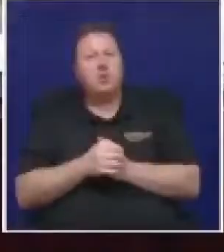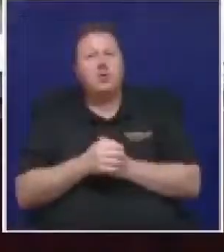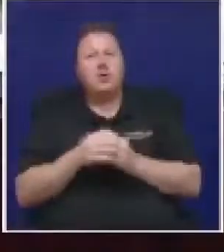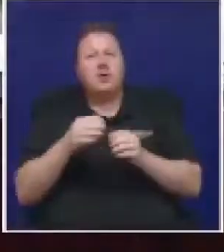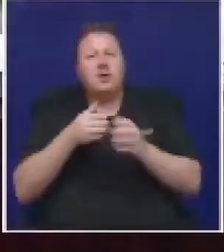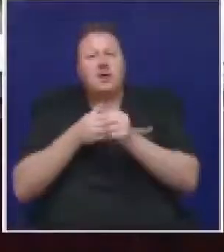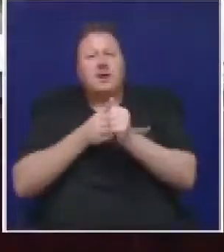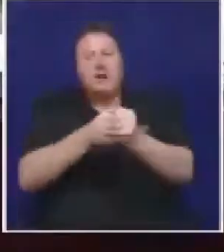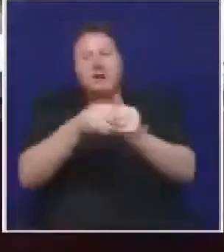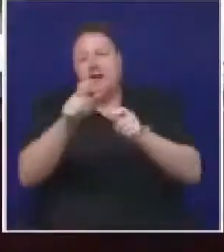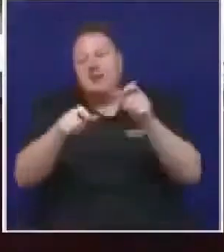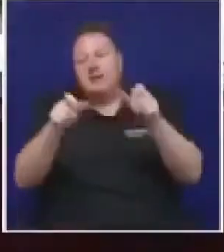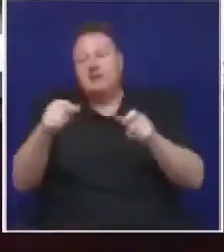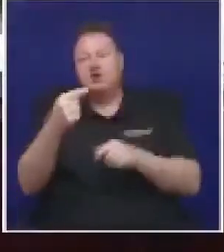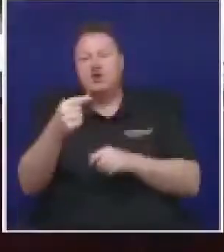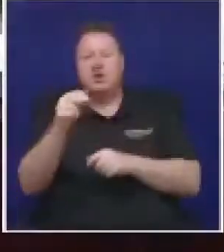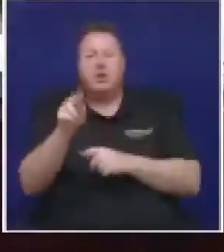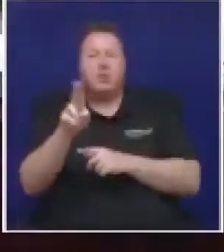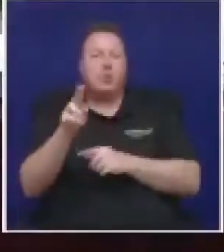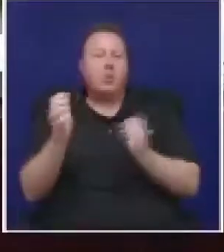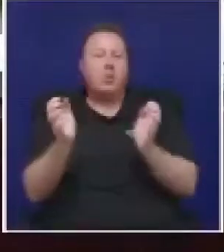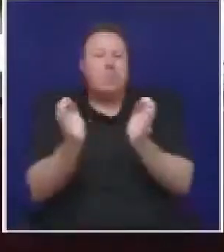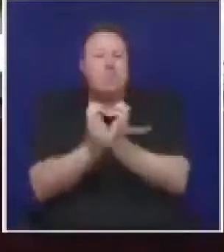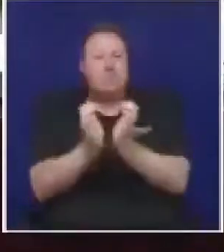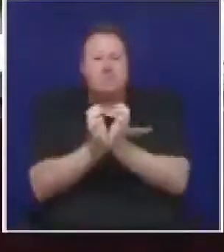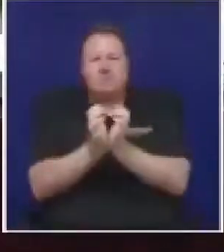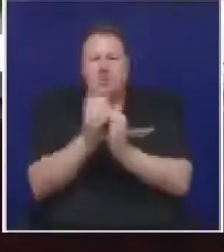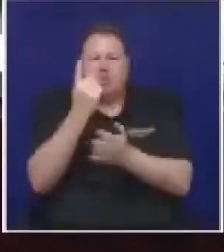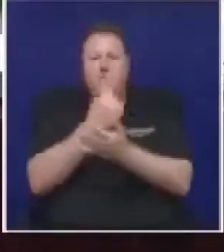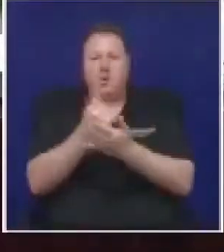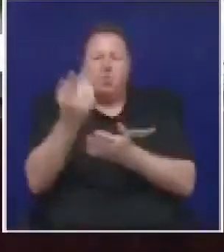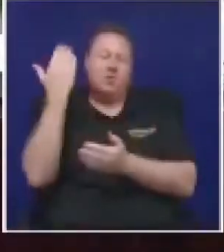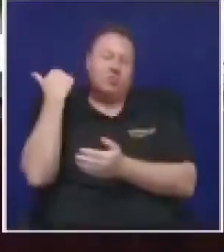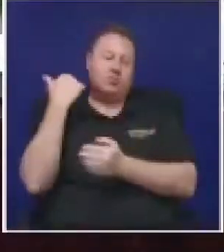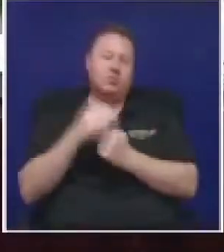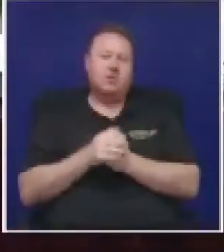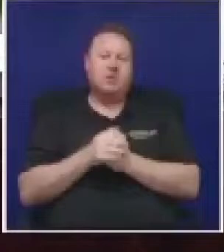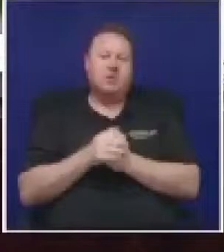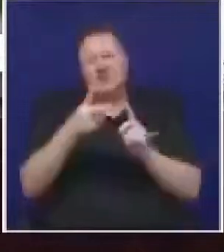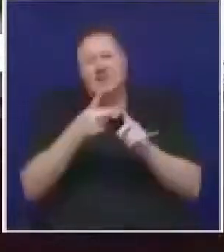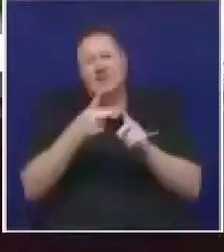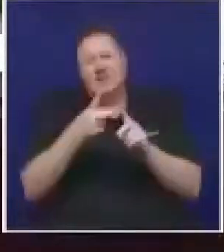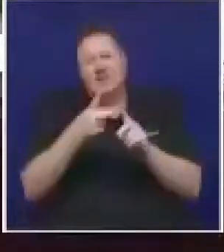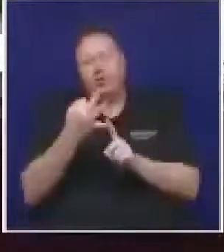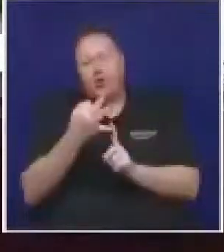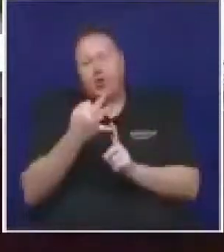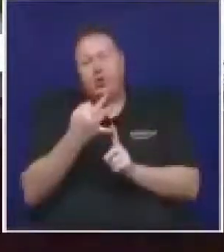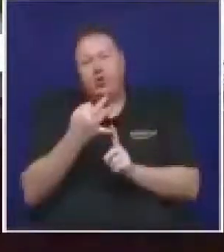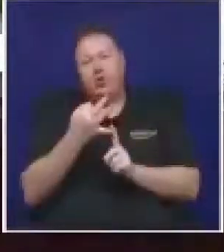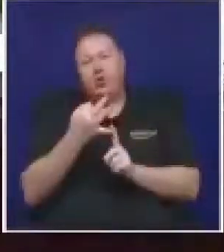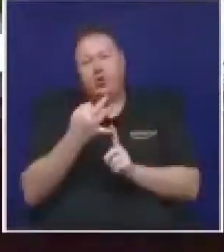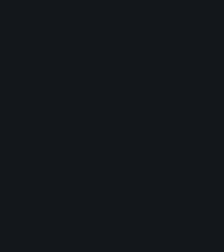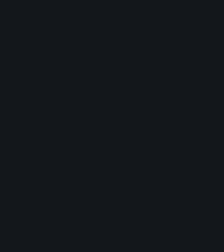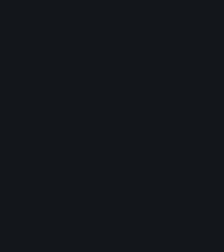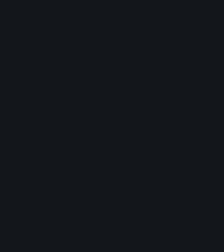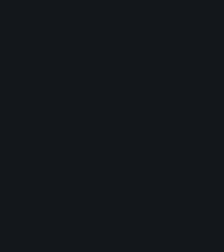met a week ago on the 2nd and 3rd of this